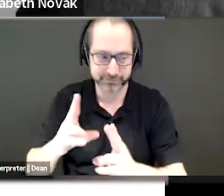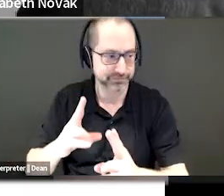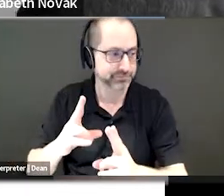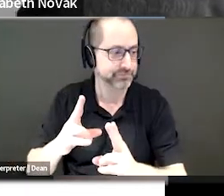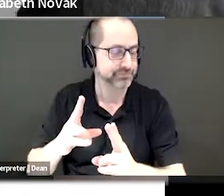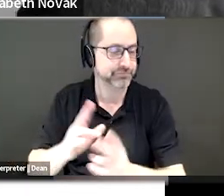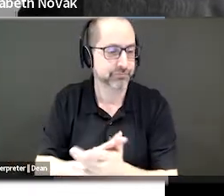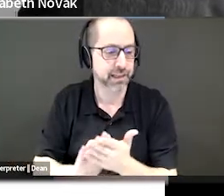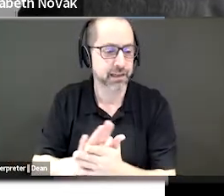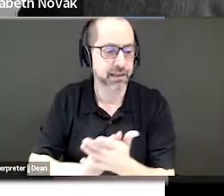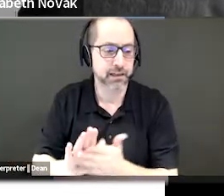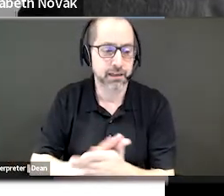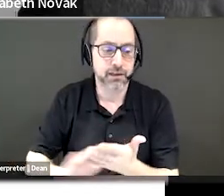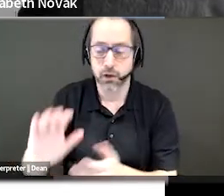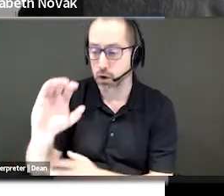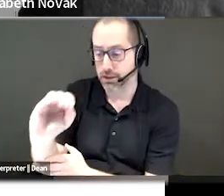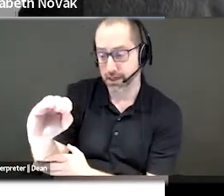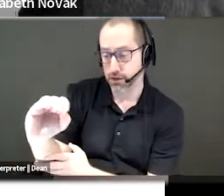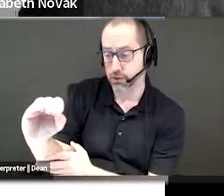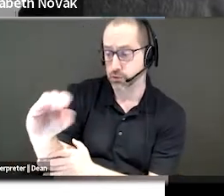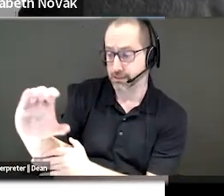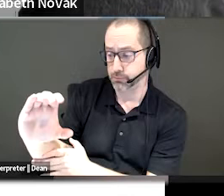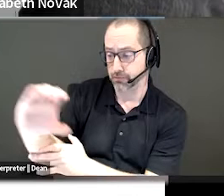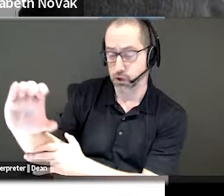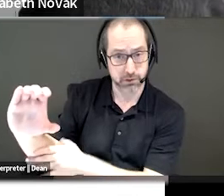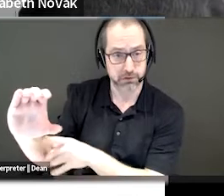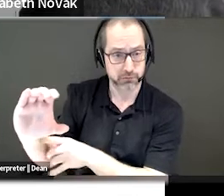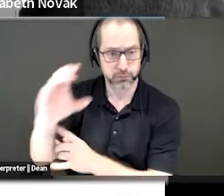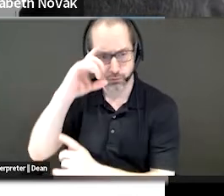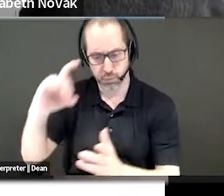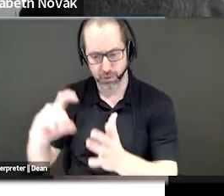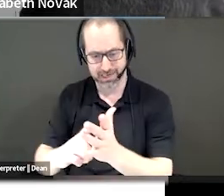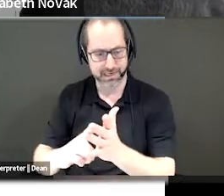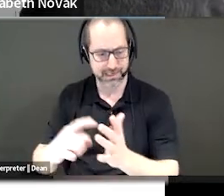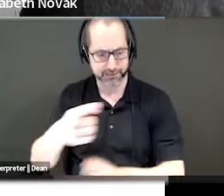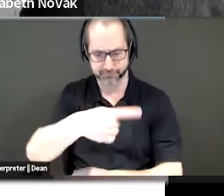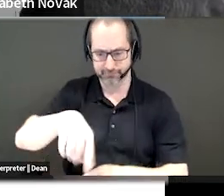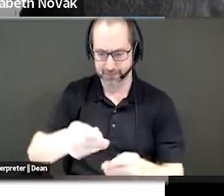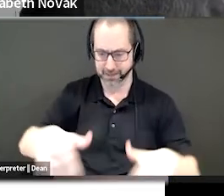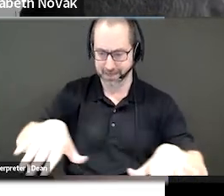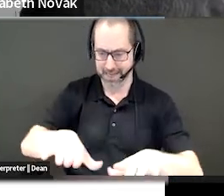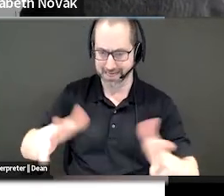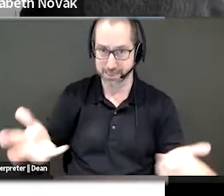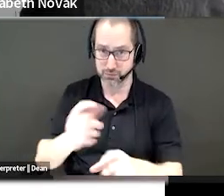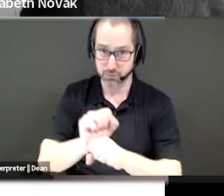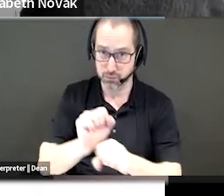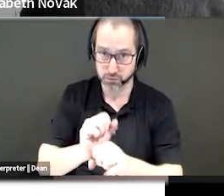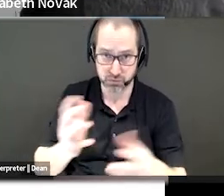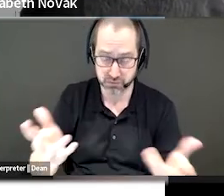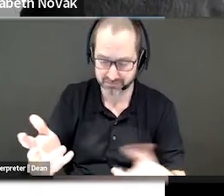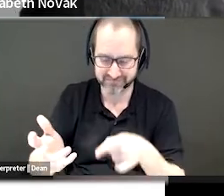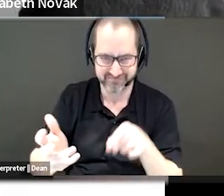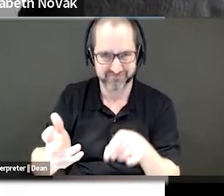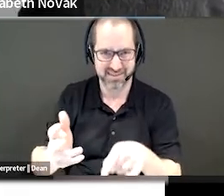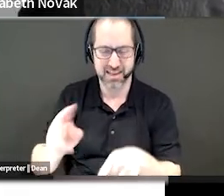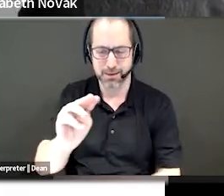the Ontario Chamber of Commerce acknowledges that the work we do takes place on the traditional territory of the Mississaugas of the